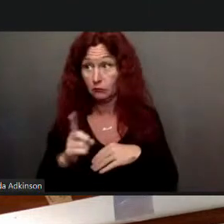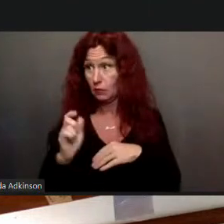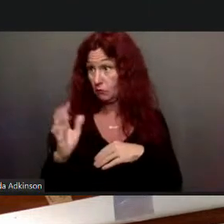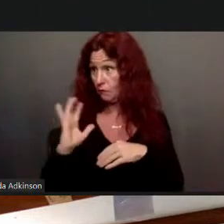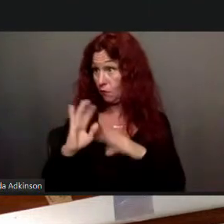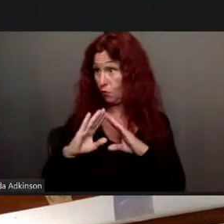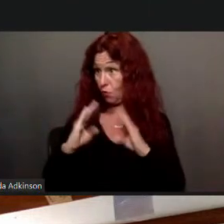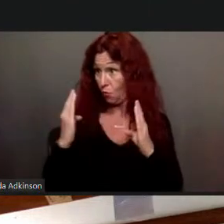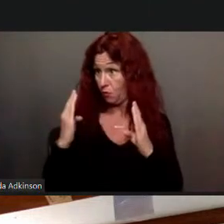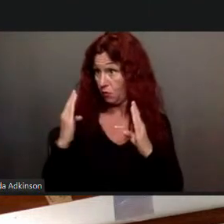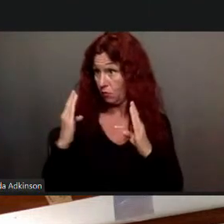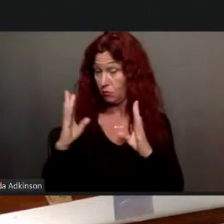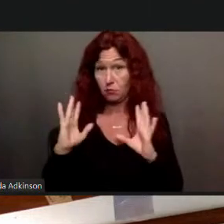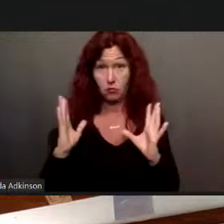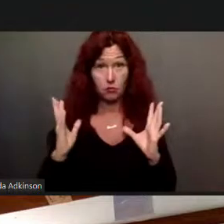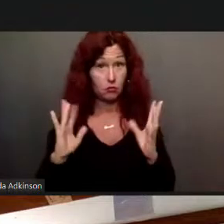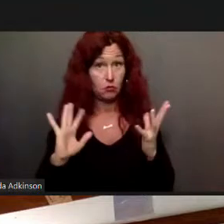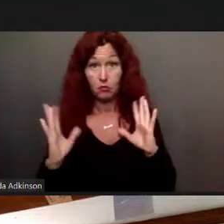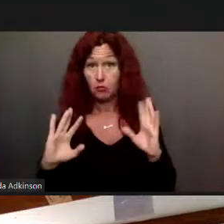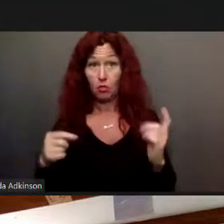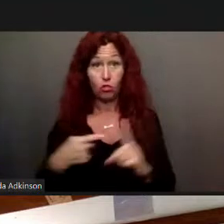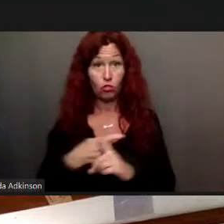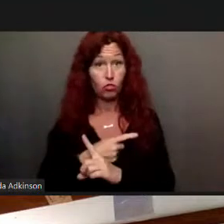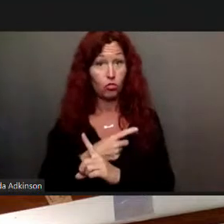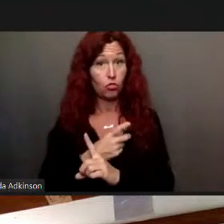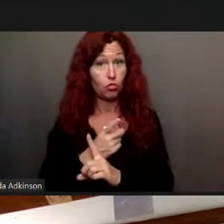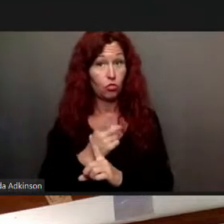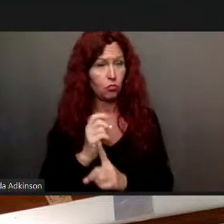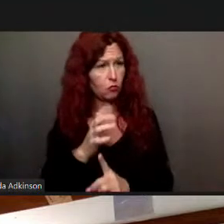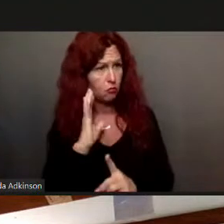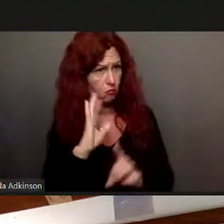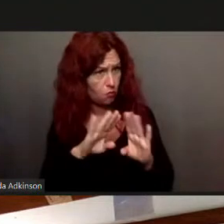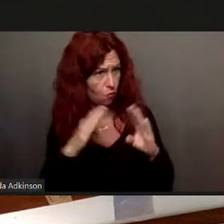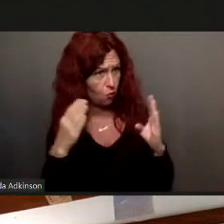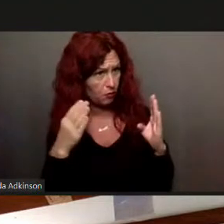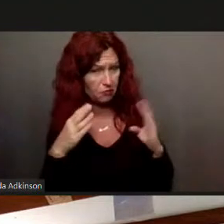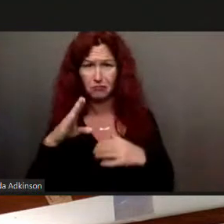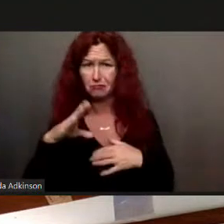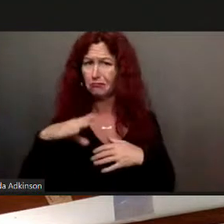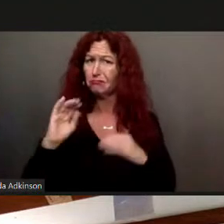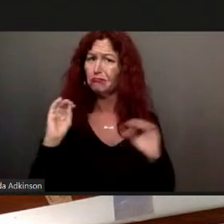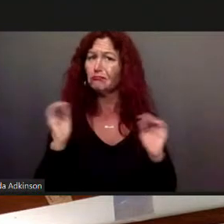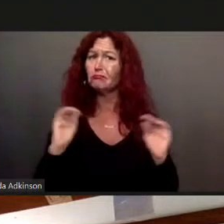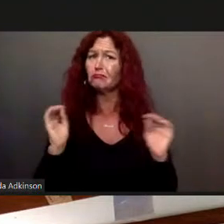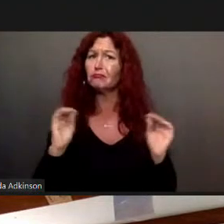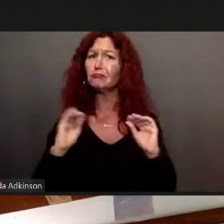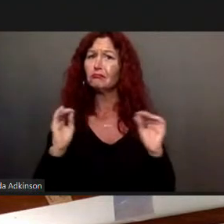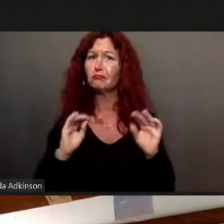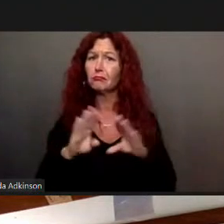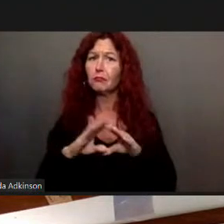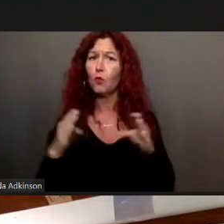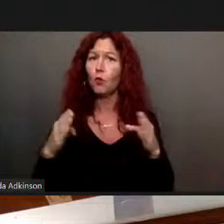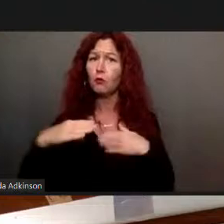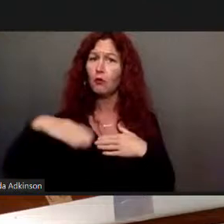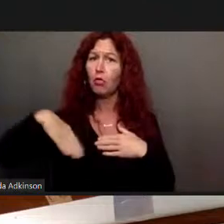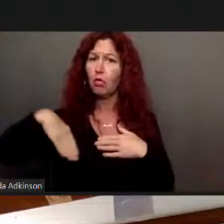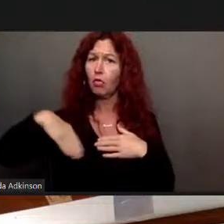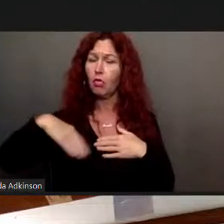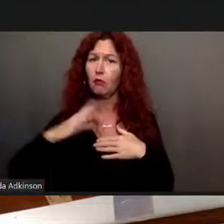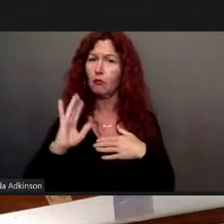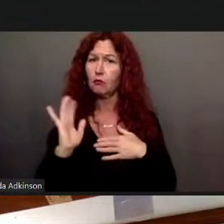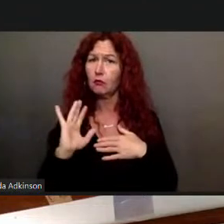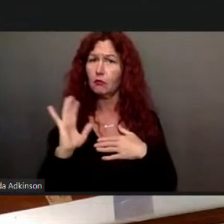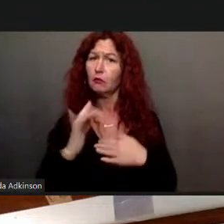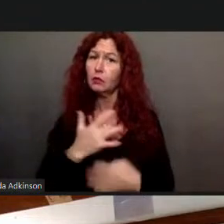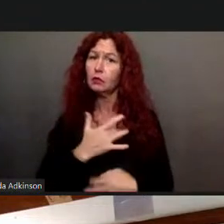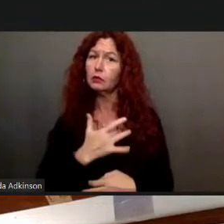Okay, thank you so much. Was it ever open? It wasn't open for the summer. There's a period in the summer where we